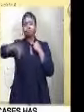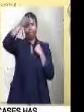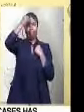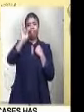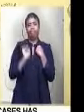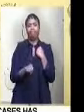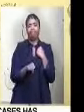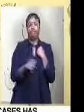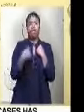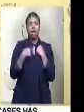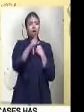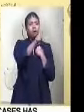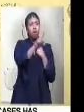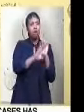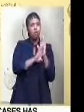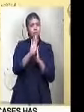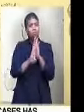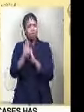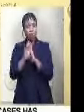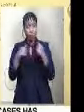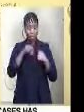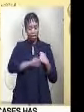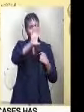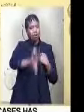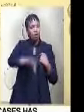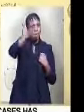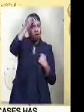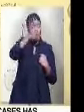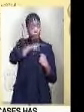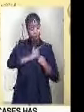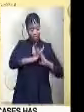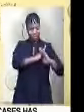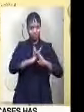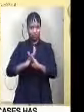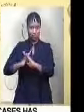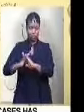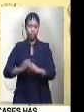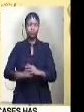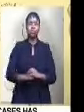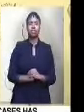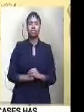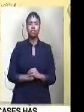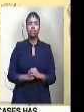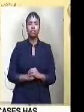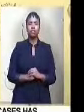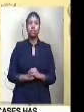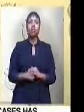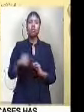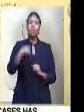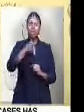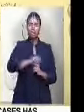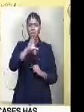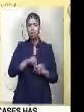the development of the pandemic in South Africa. We both make a clear and compelling case